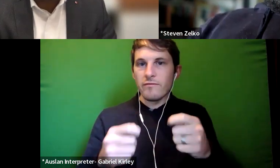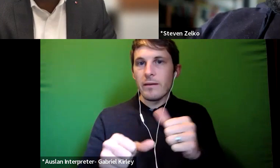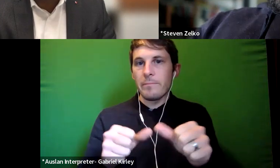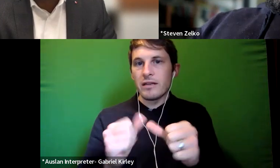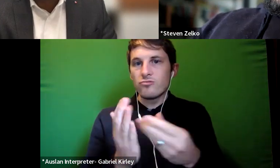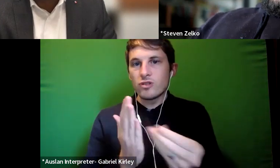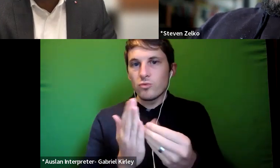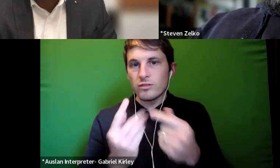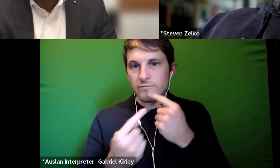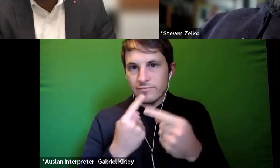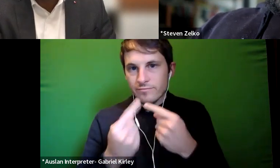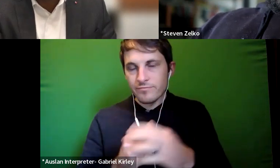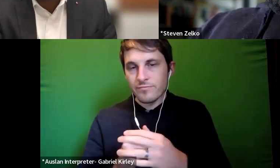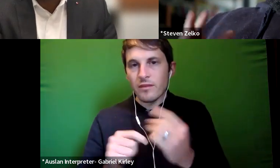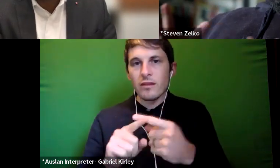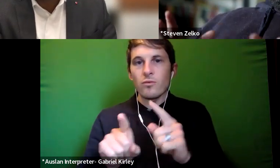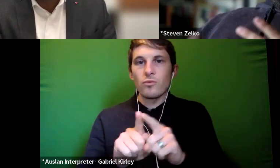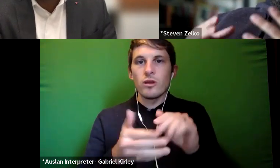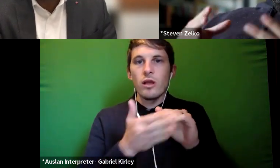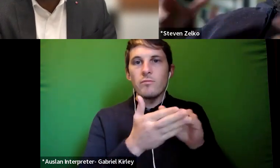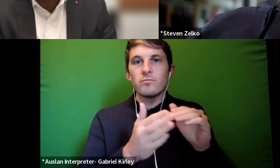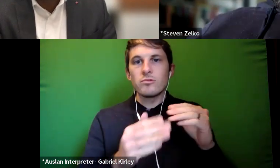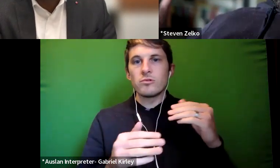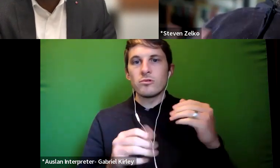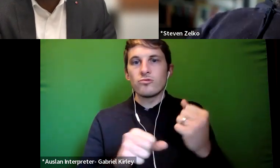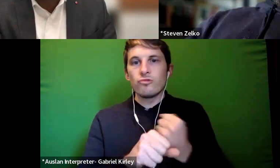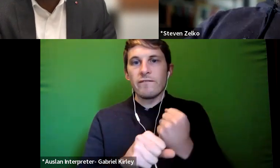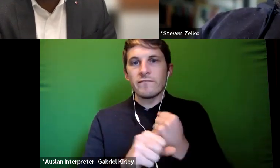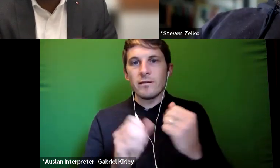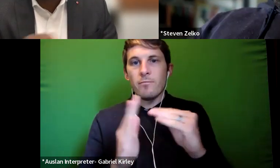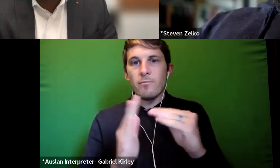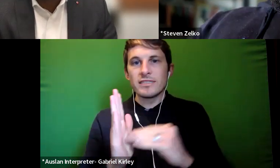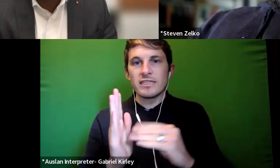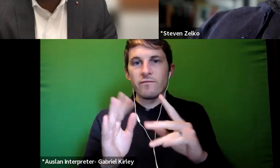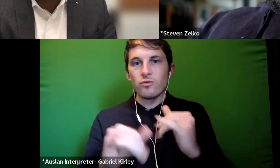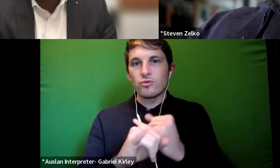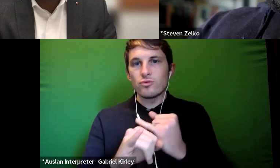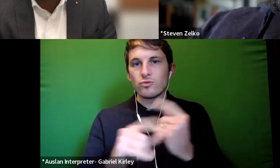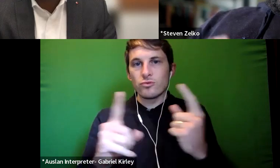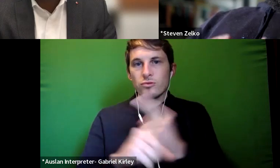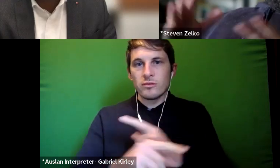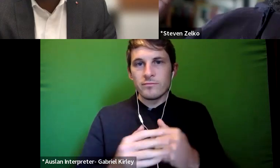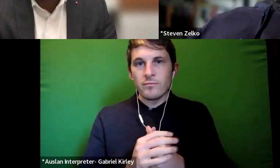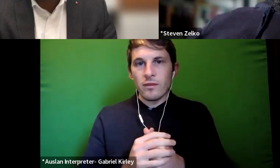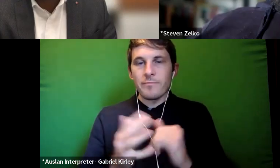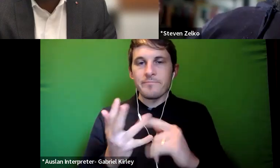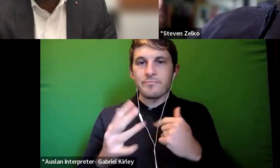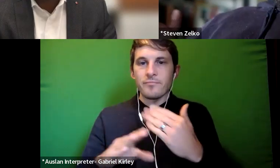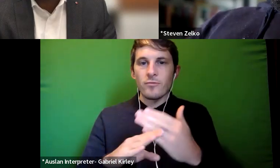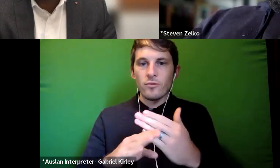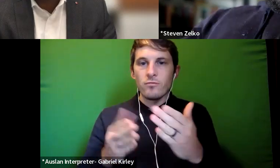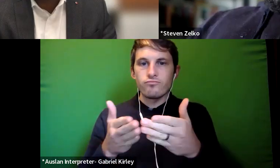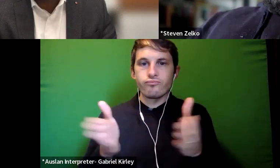sort of like helping with drafting policy in regards to sort of institutional change. So it covers a pretty wide